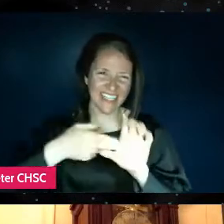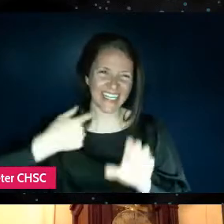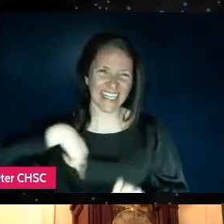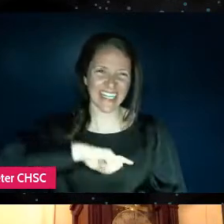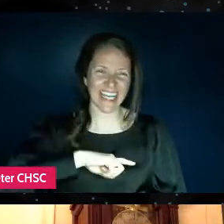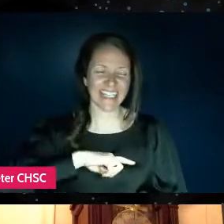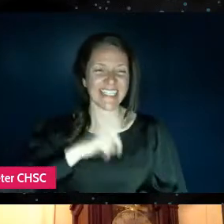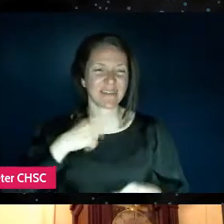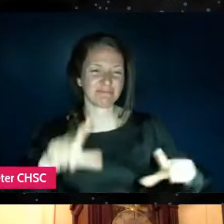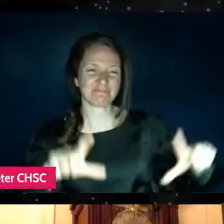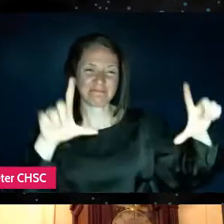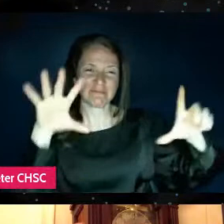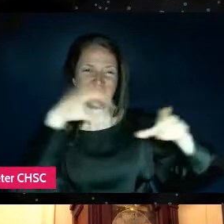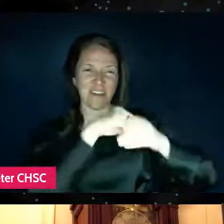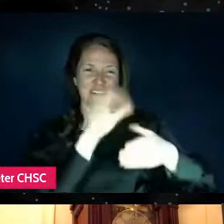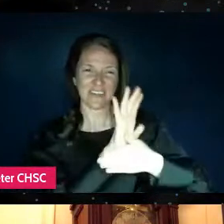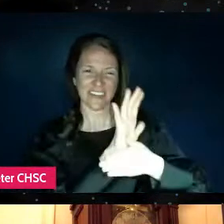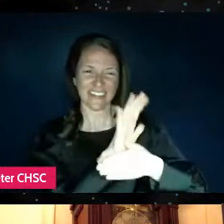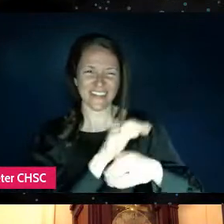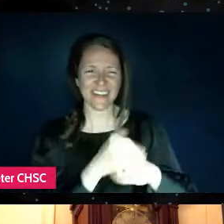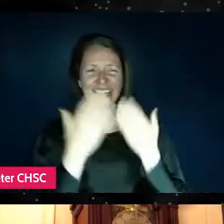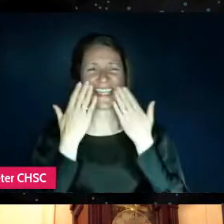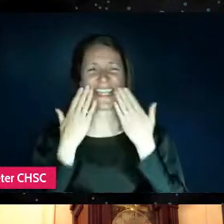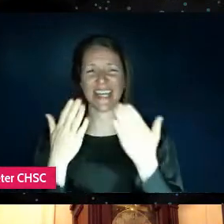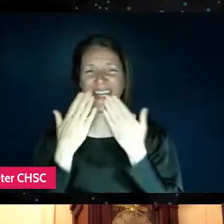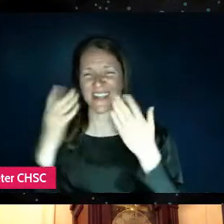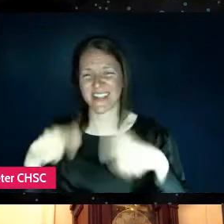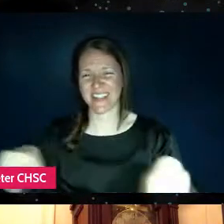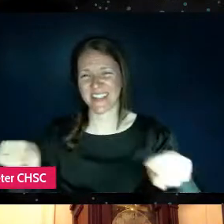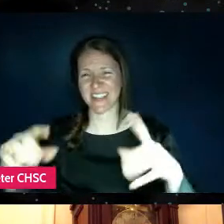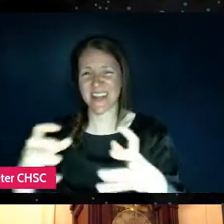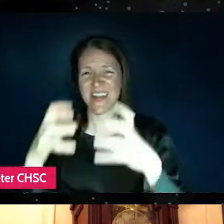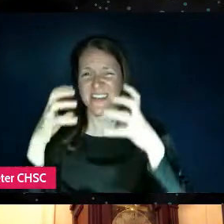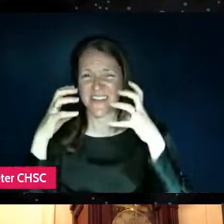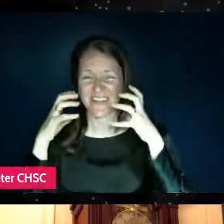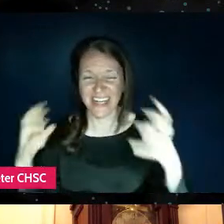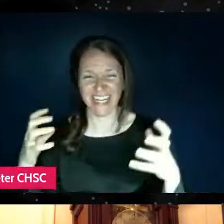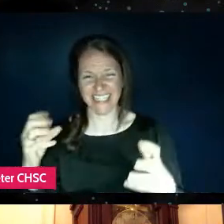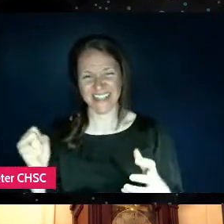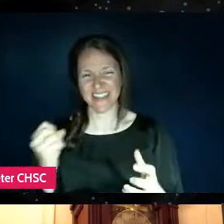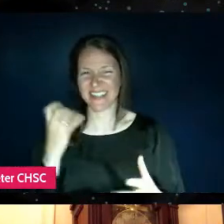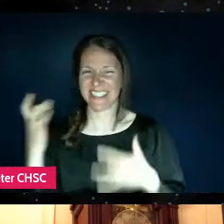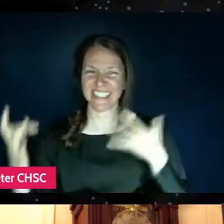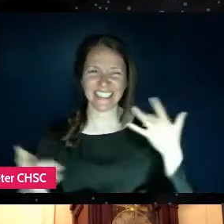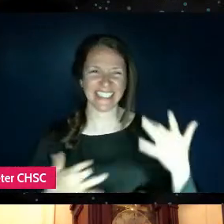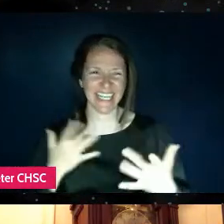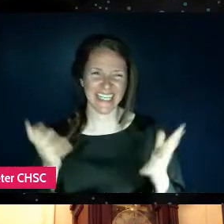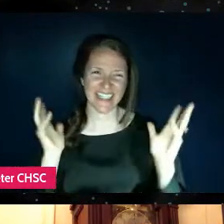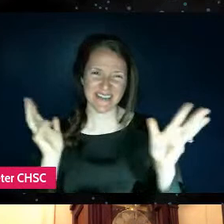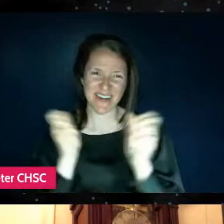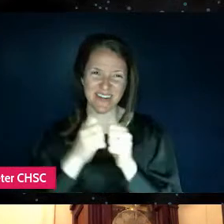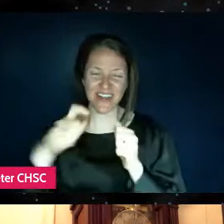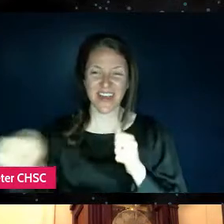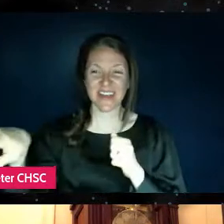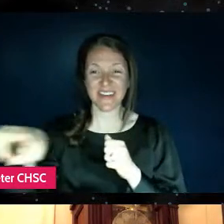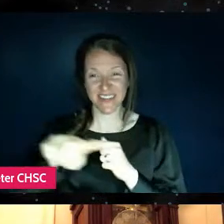subjects of the film. Thank you all so much. I am so incredibly excited to speak with all of you.